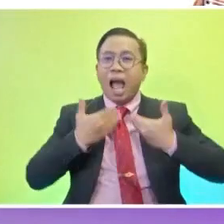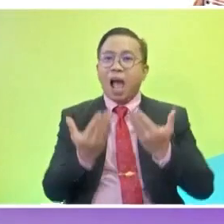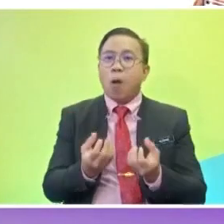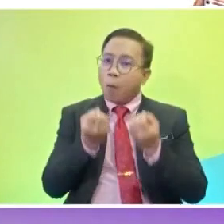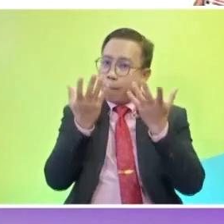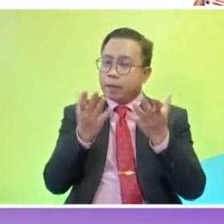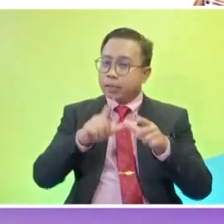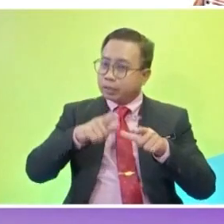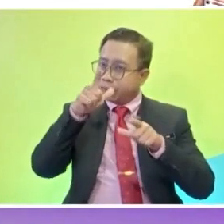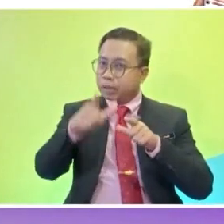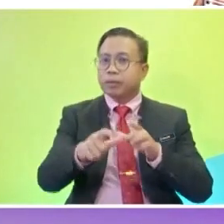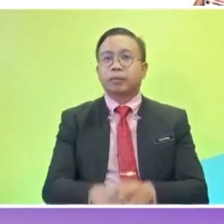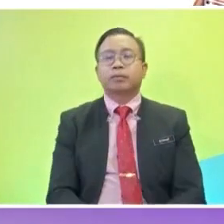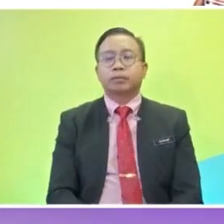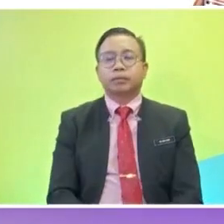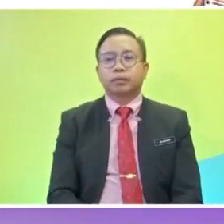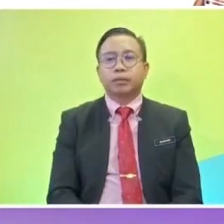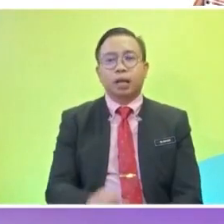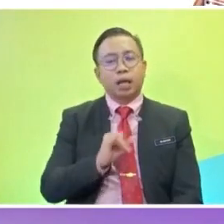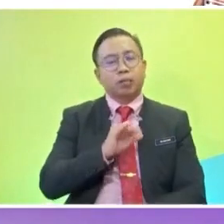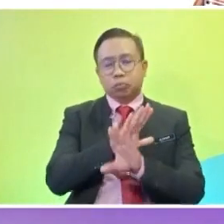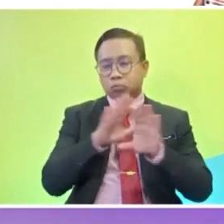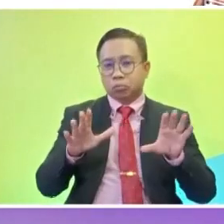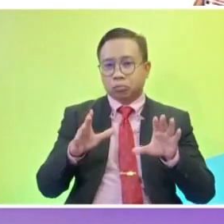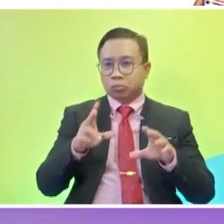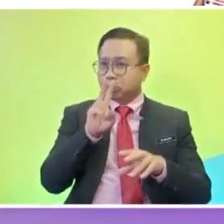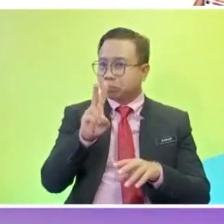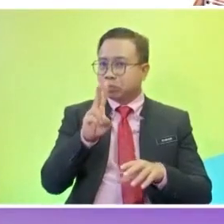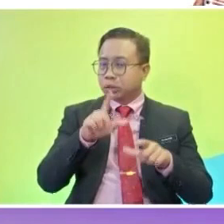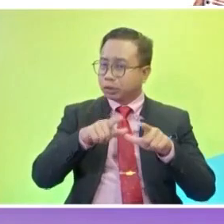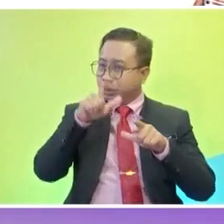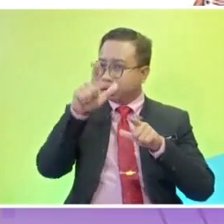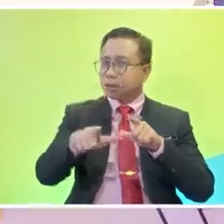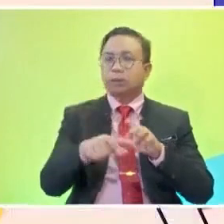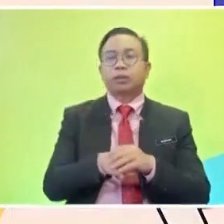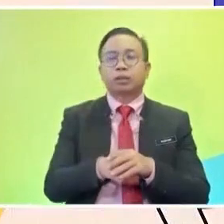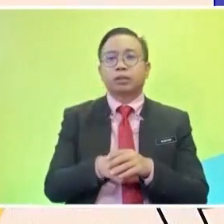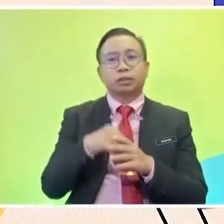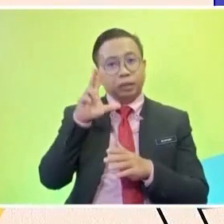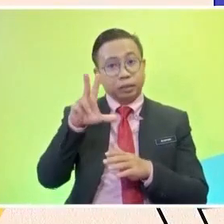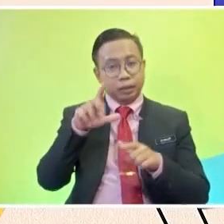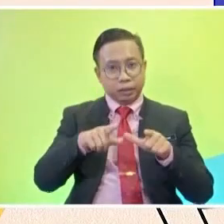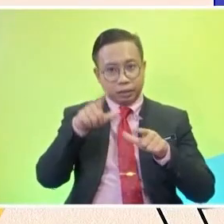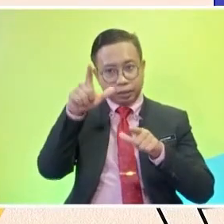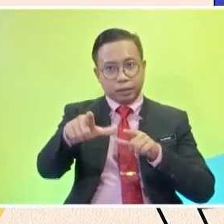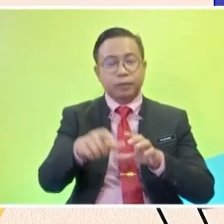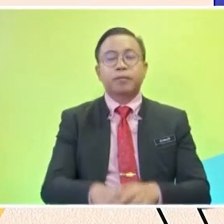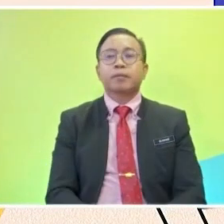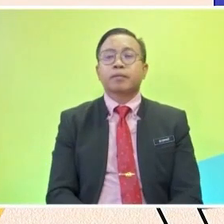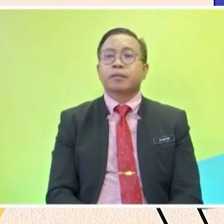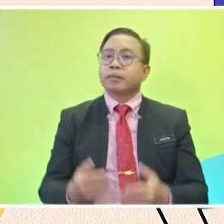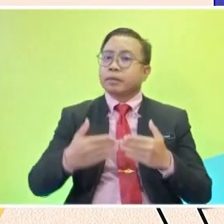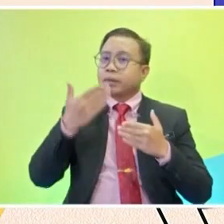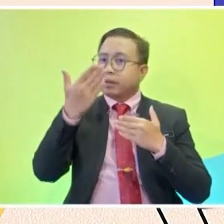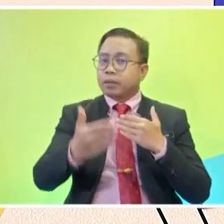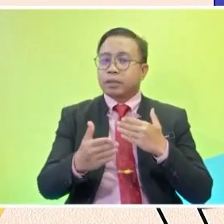have. Ah, like this one. Okay. Or if, let's say, I don't want to put it on the second step, I can even put it at the third step, like this one over here. So after that,